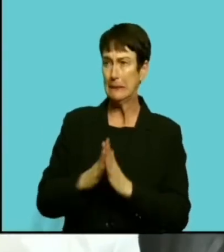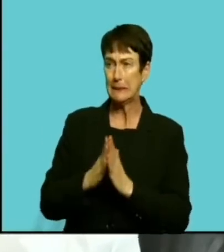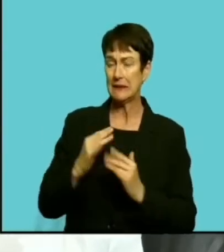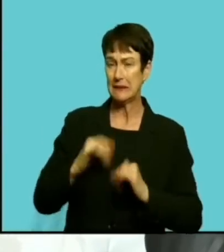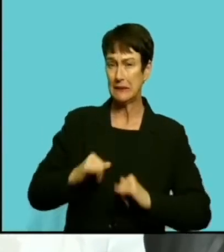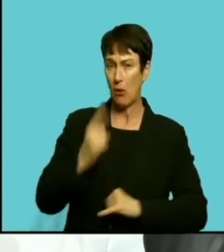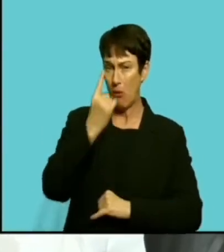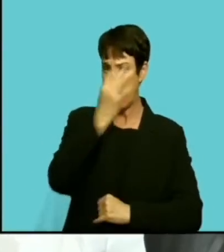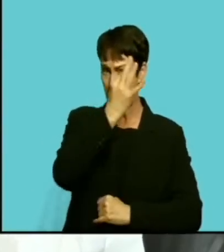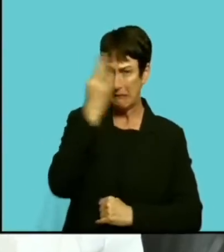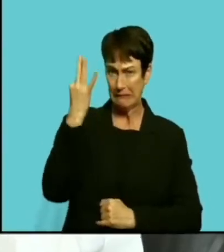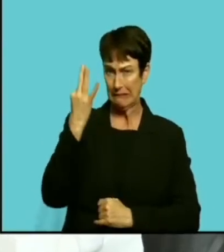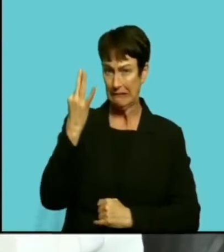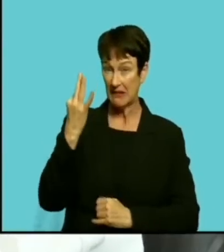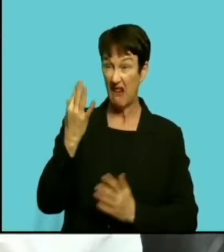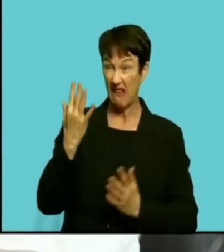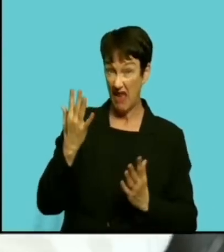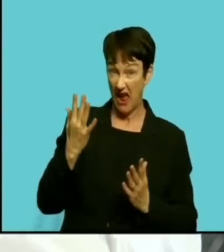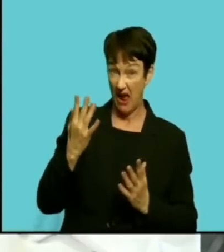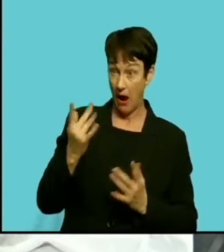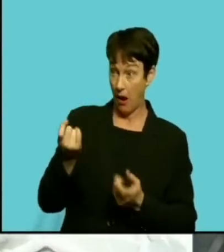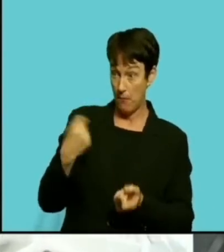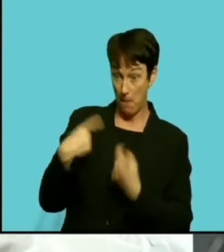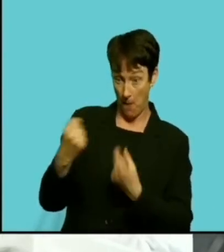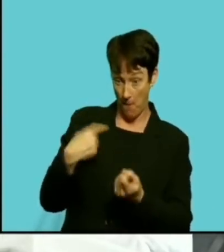minute. Good.